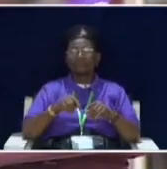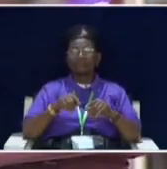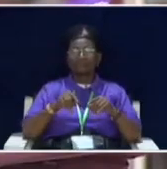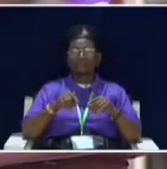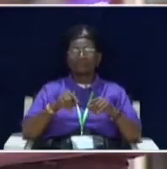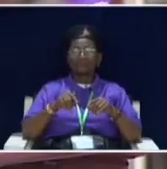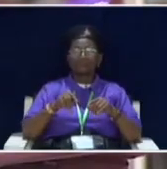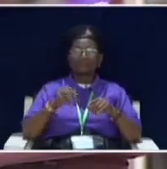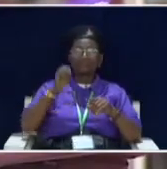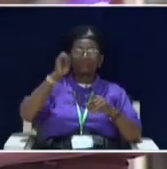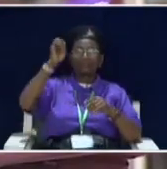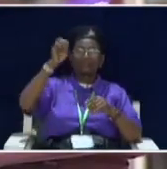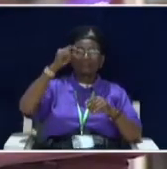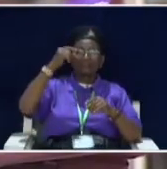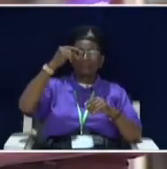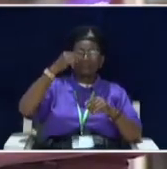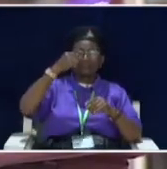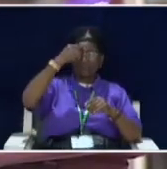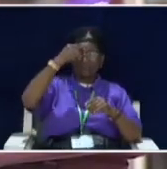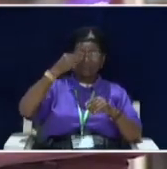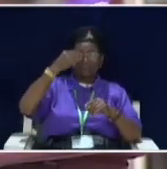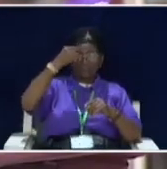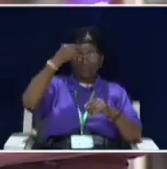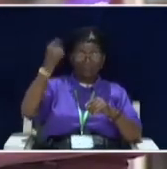He noticed a man who had been sick for